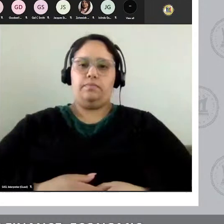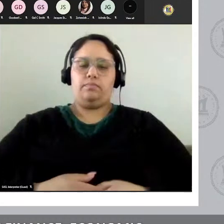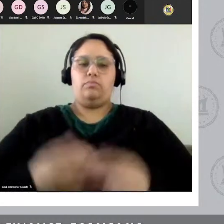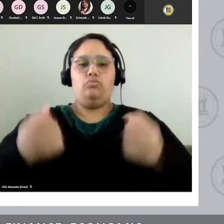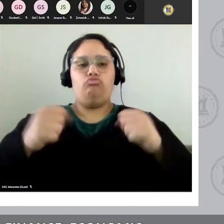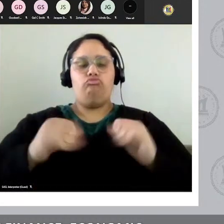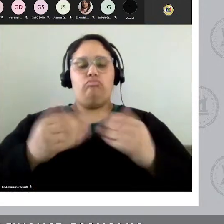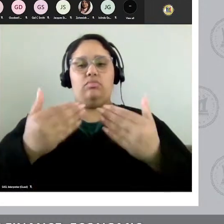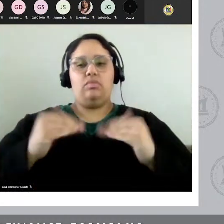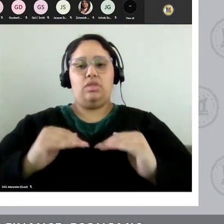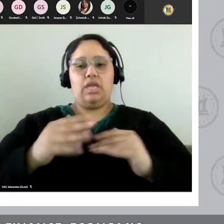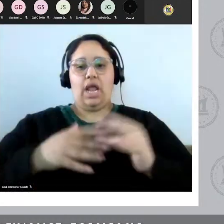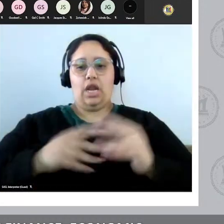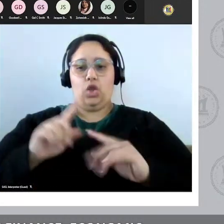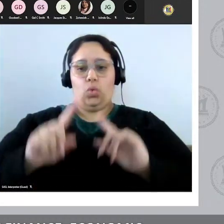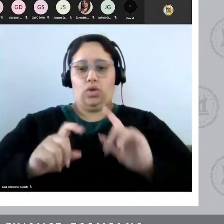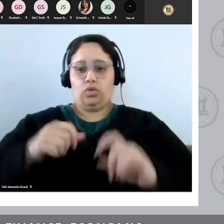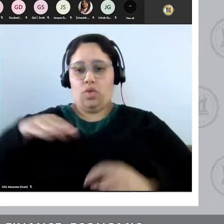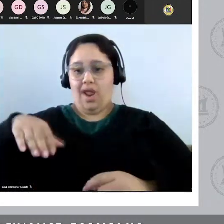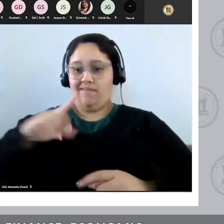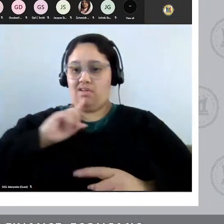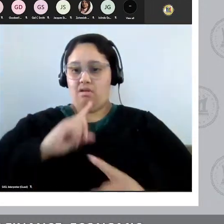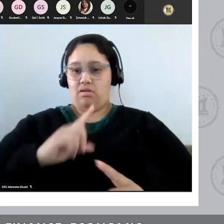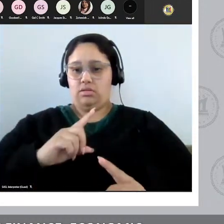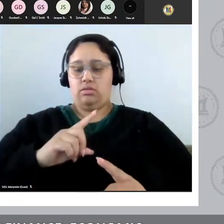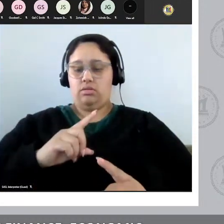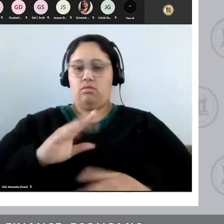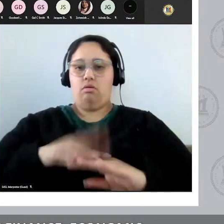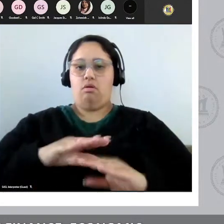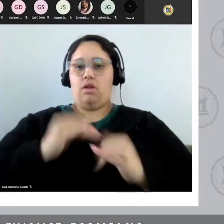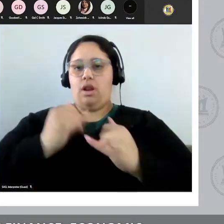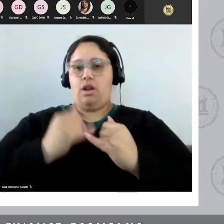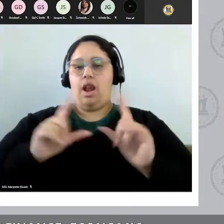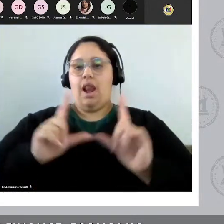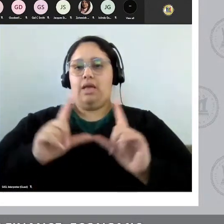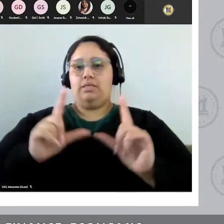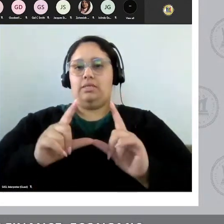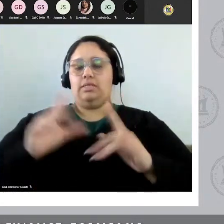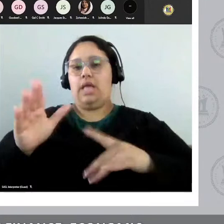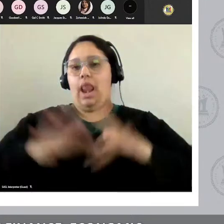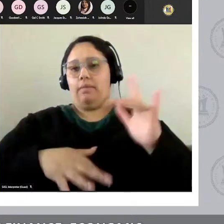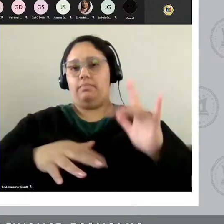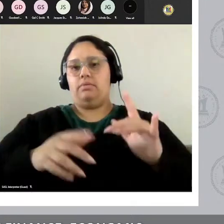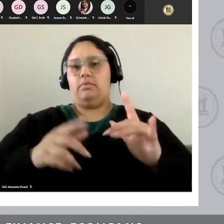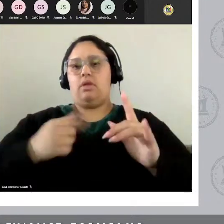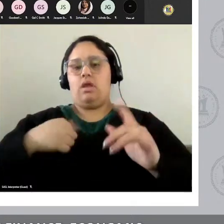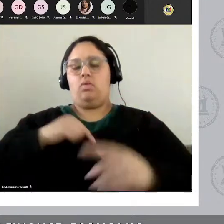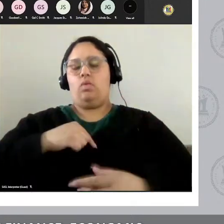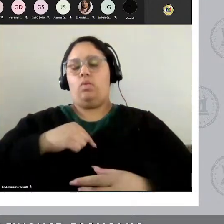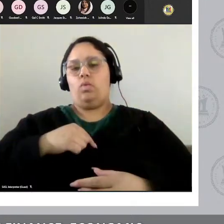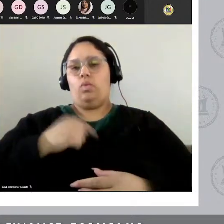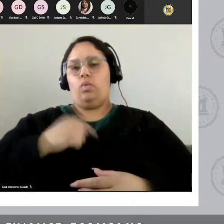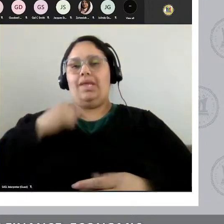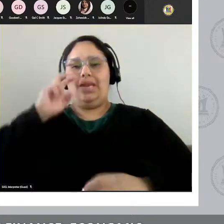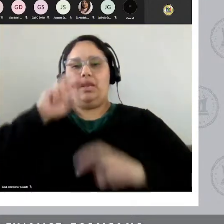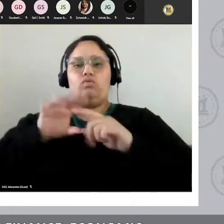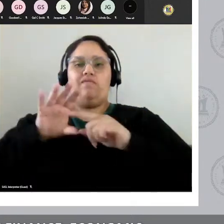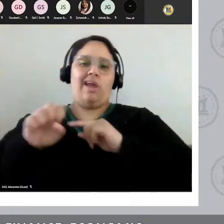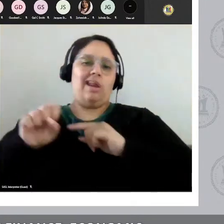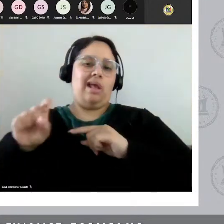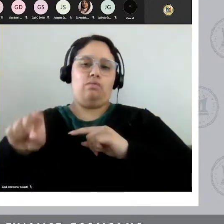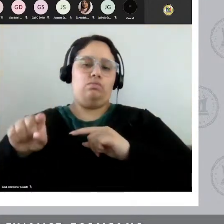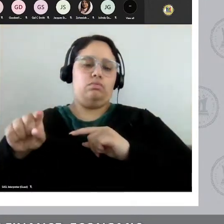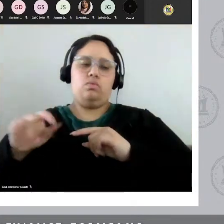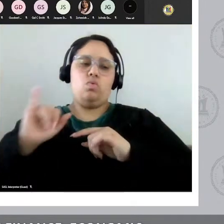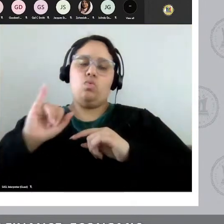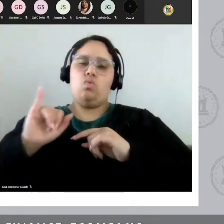Chair, the question that we haven't answered for you was the question on the license lapses, and we may need to find out how we